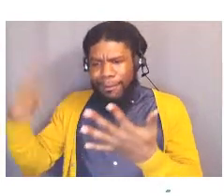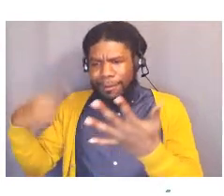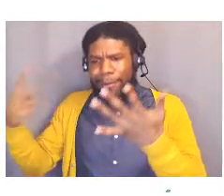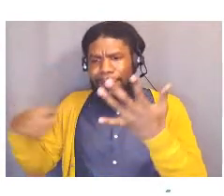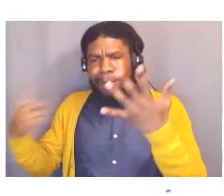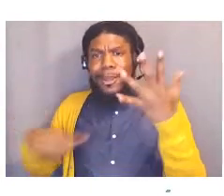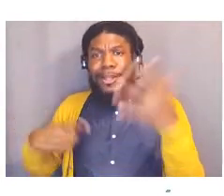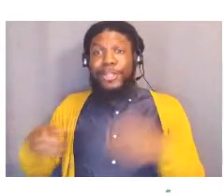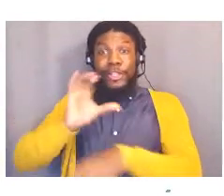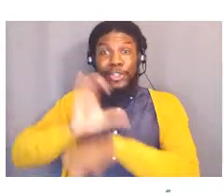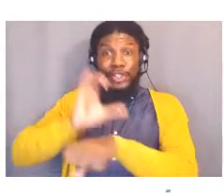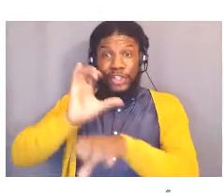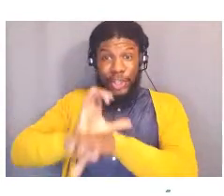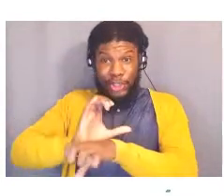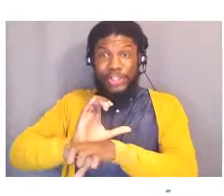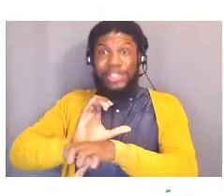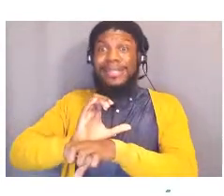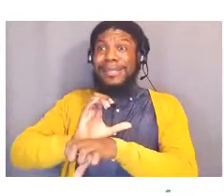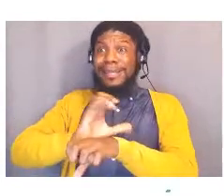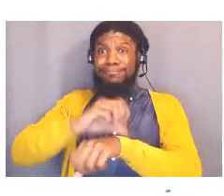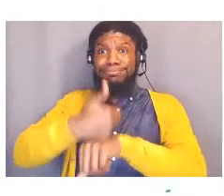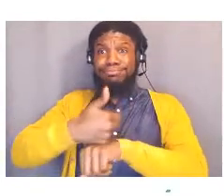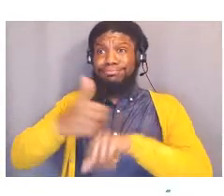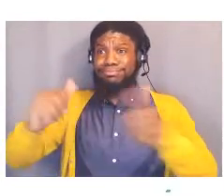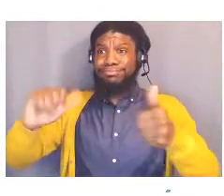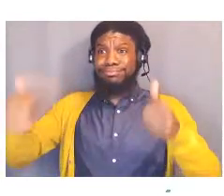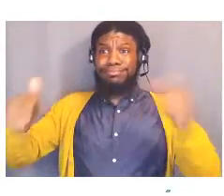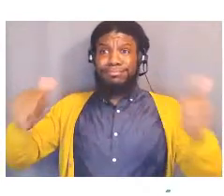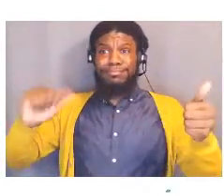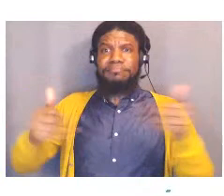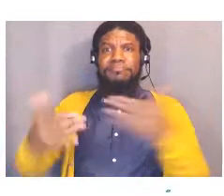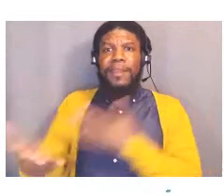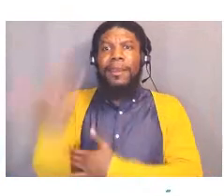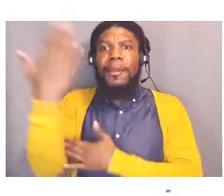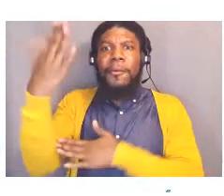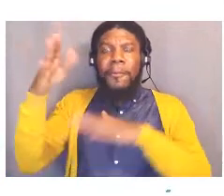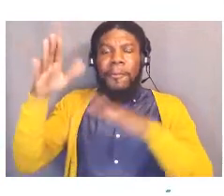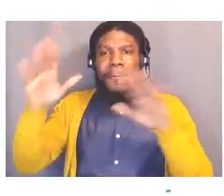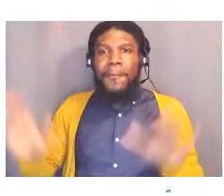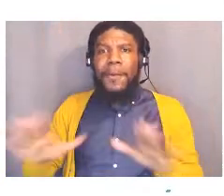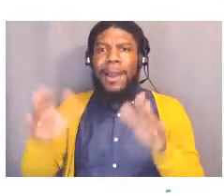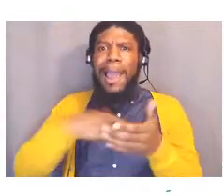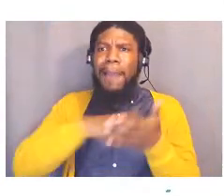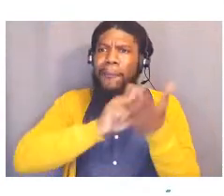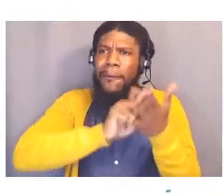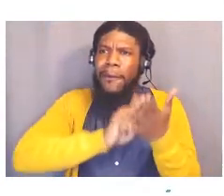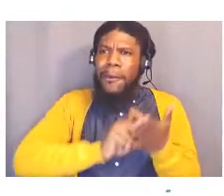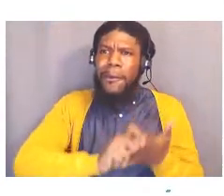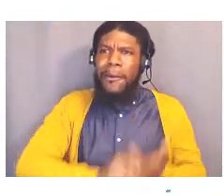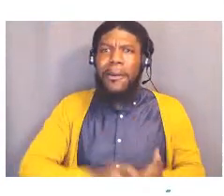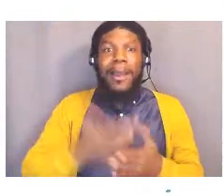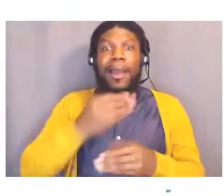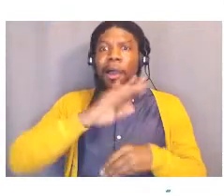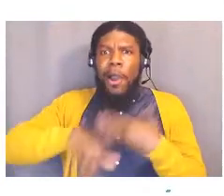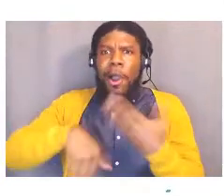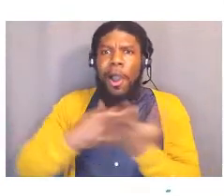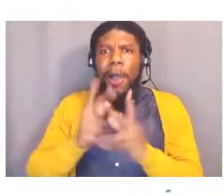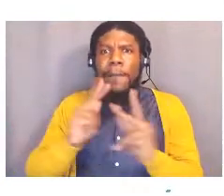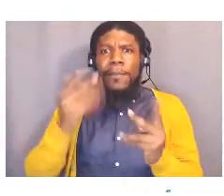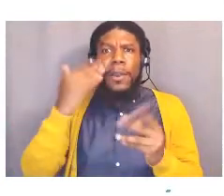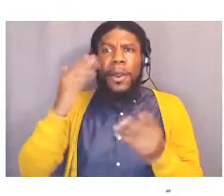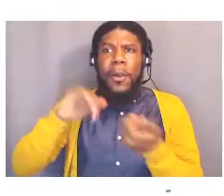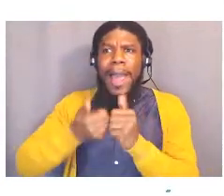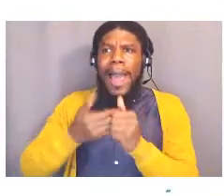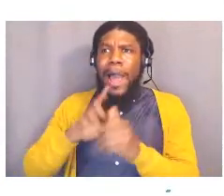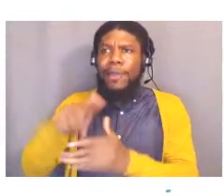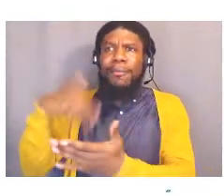storefront churches on Sunday morning. And everybody knew how to get to Harlem, because all